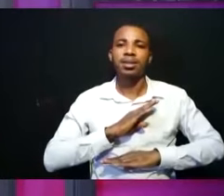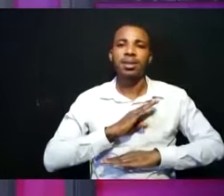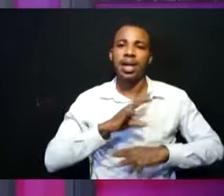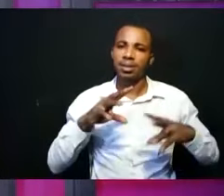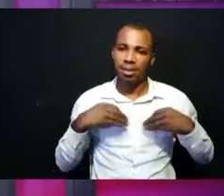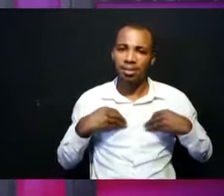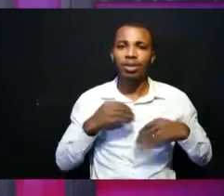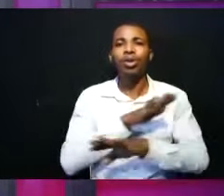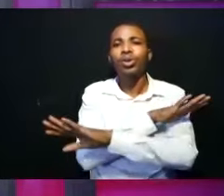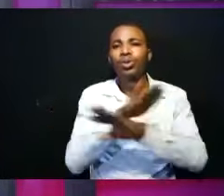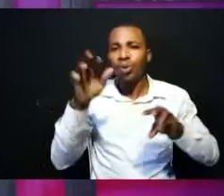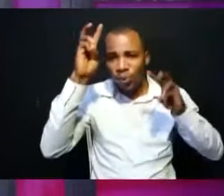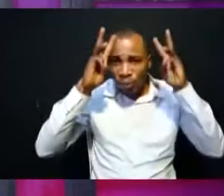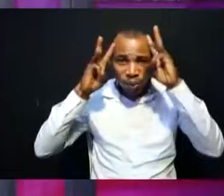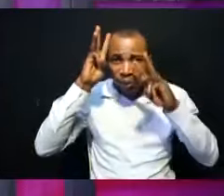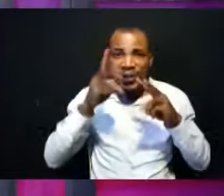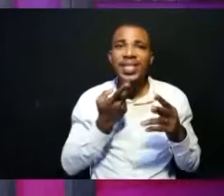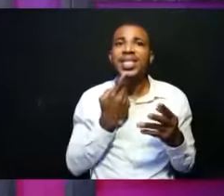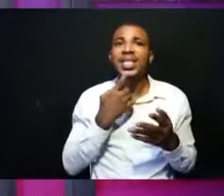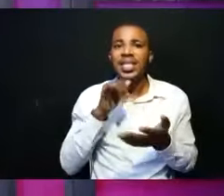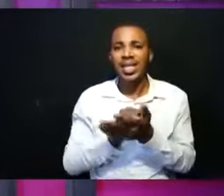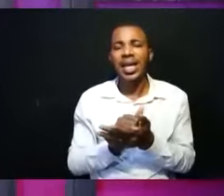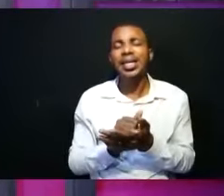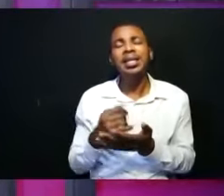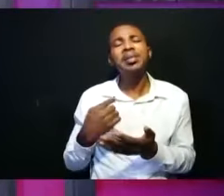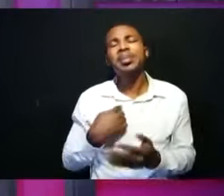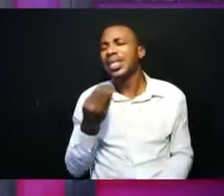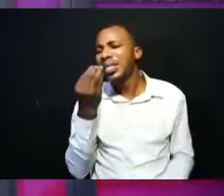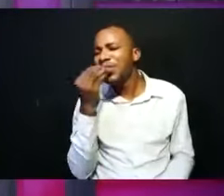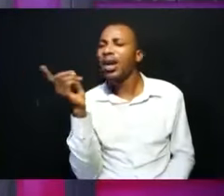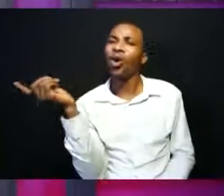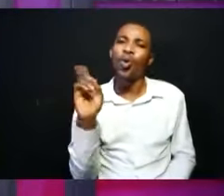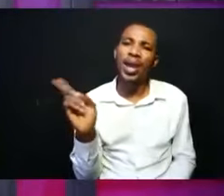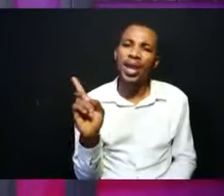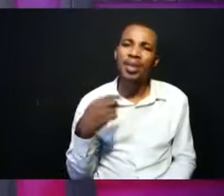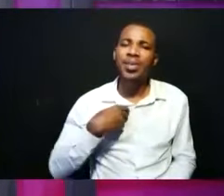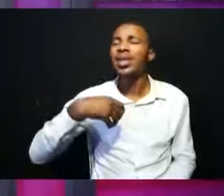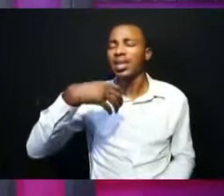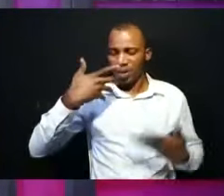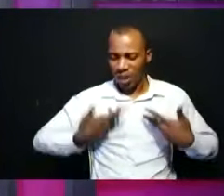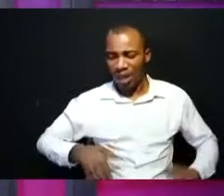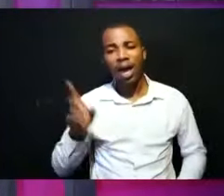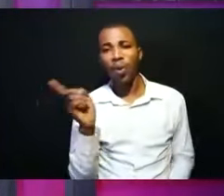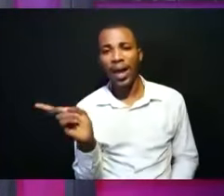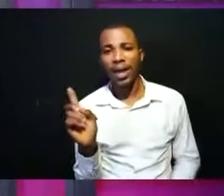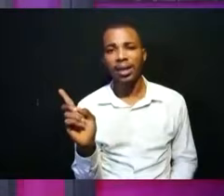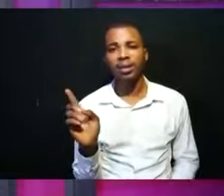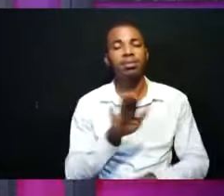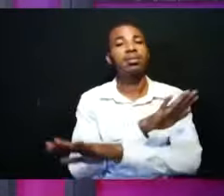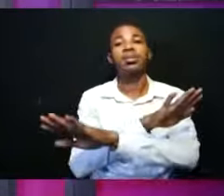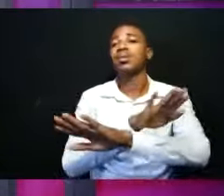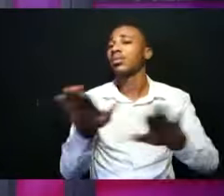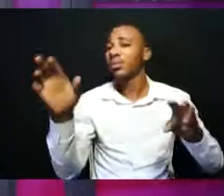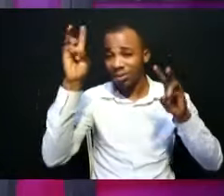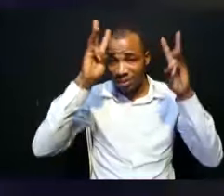let us worry, saying, what shall we eat? What shall we wear? No, don't let